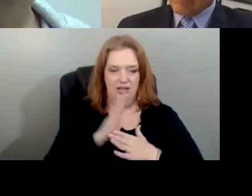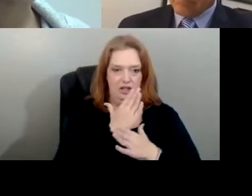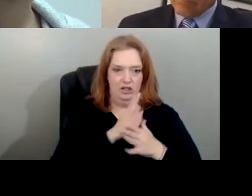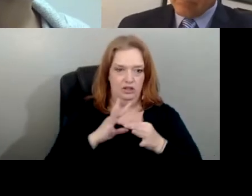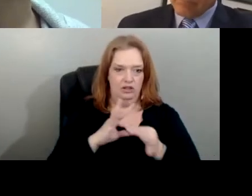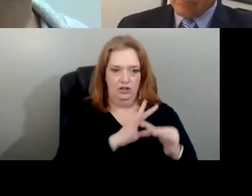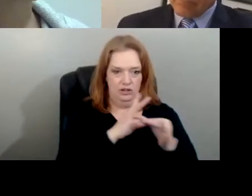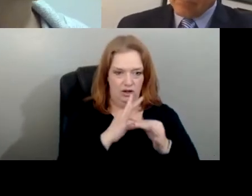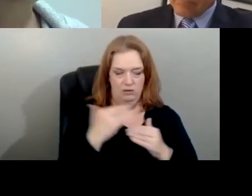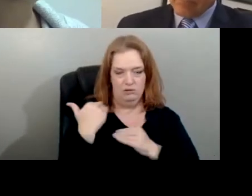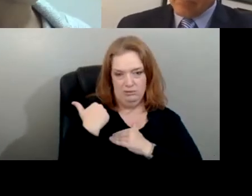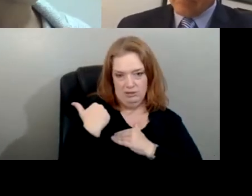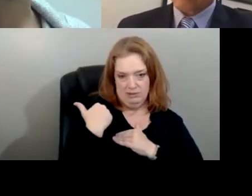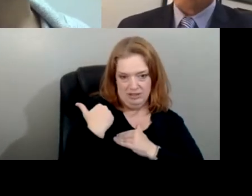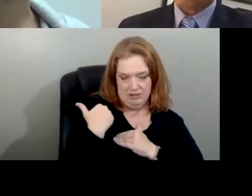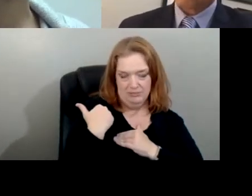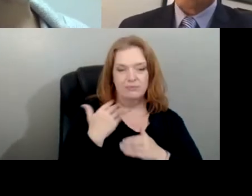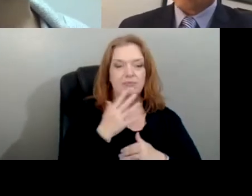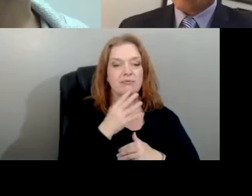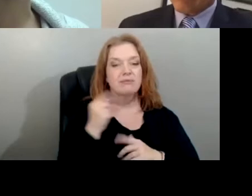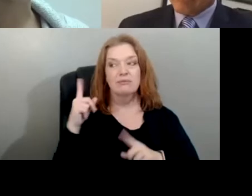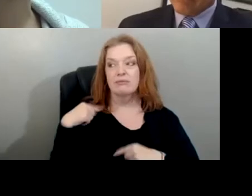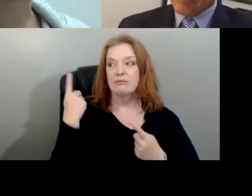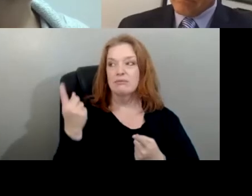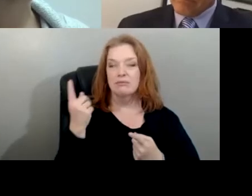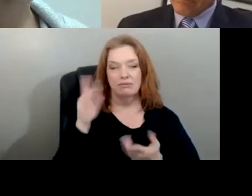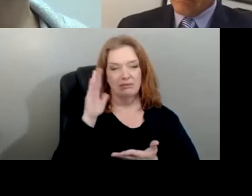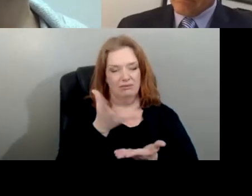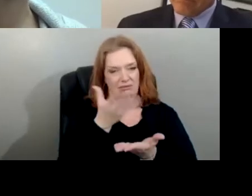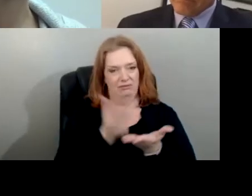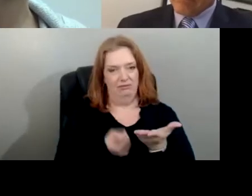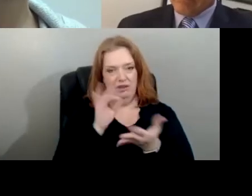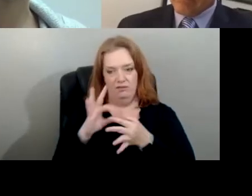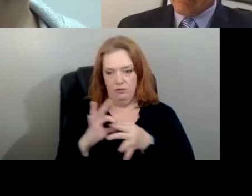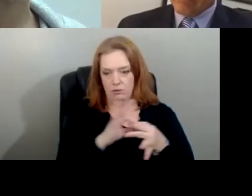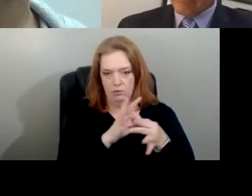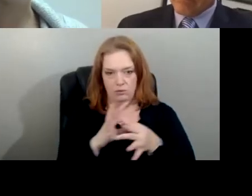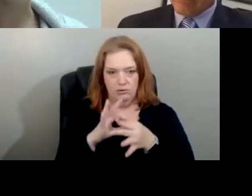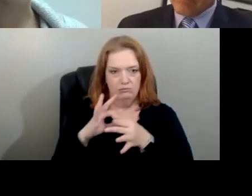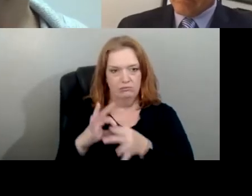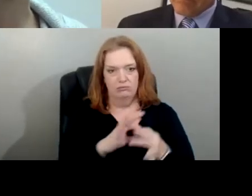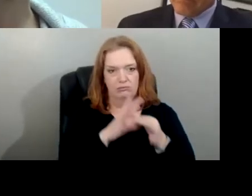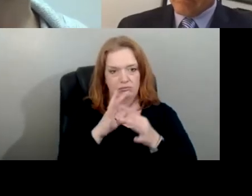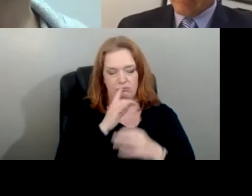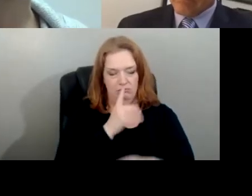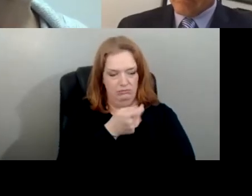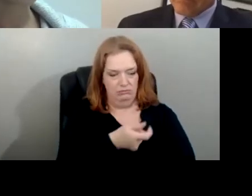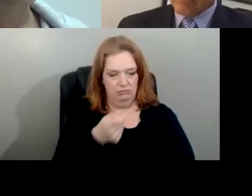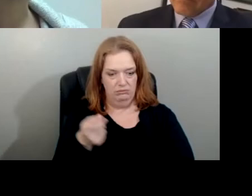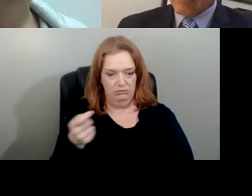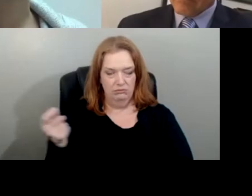myself. And whereas historically, there has been a lack of coordination and communication between various law enforcement agencies and